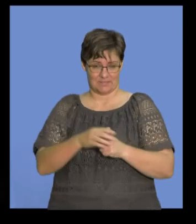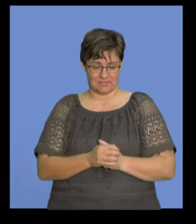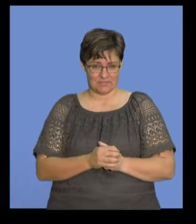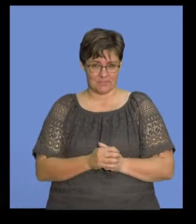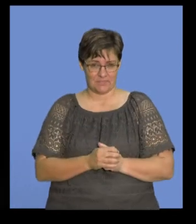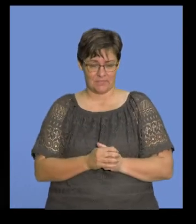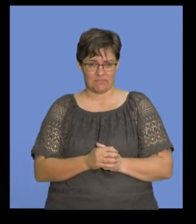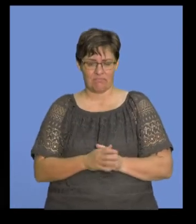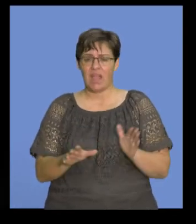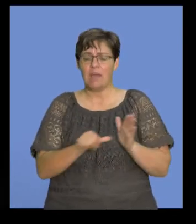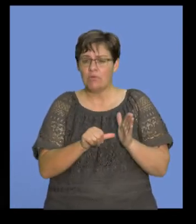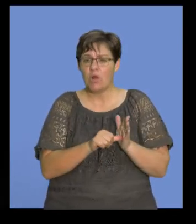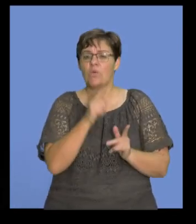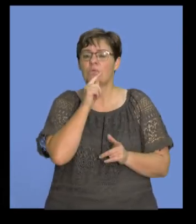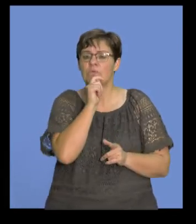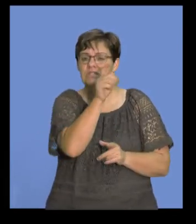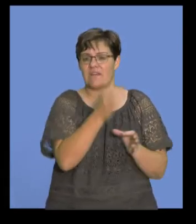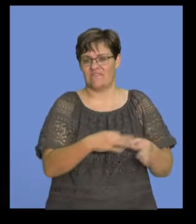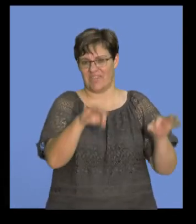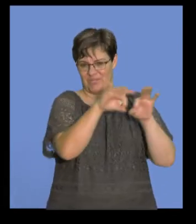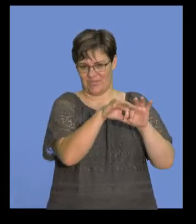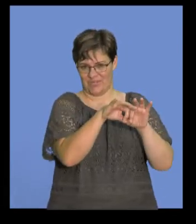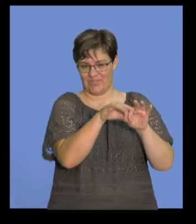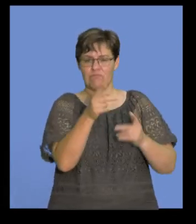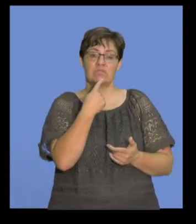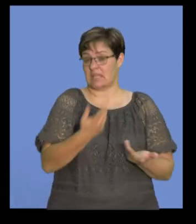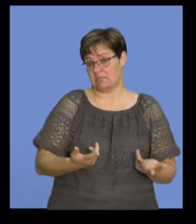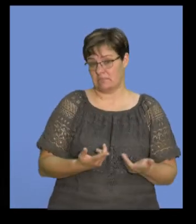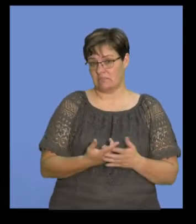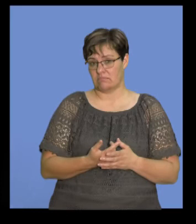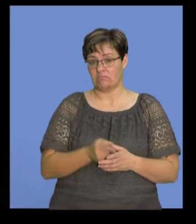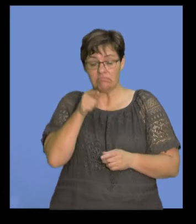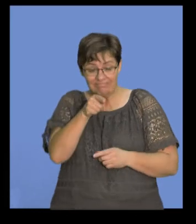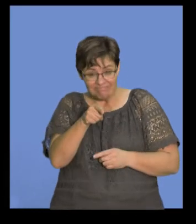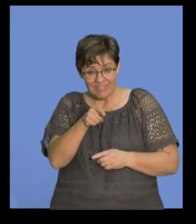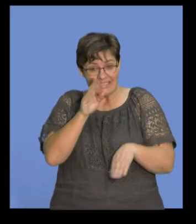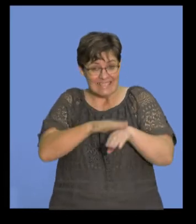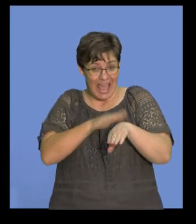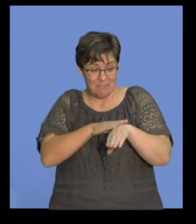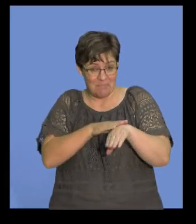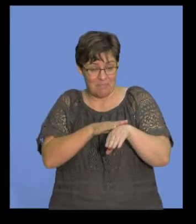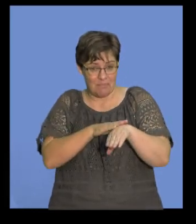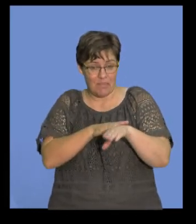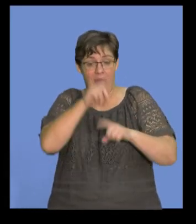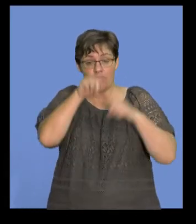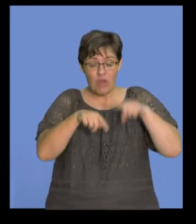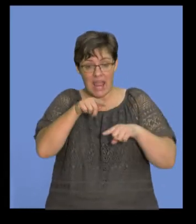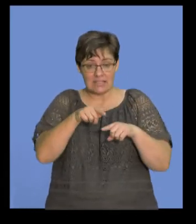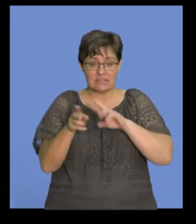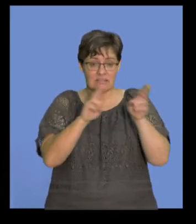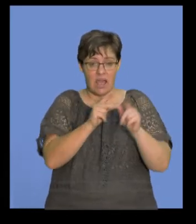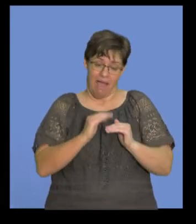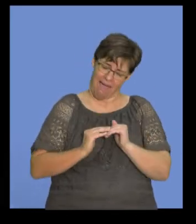it's important that we use values. And in this graph, we're saying, well, at this particular time, the rate of the reaction was